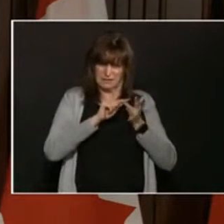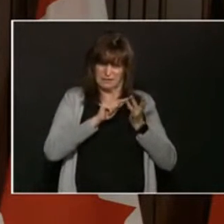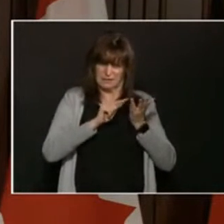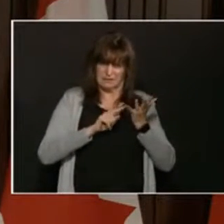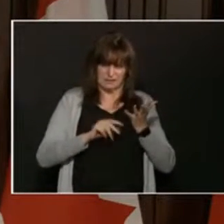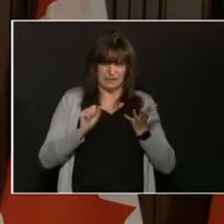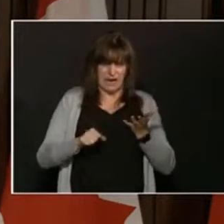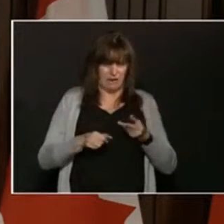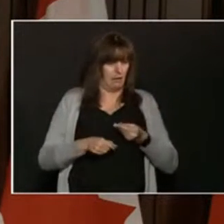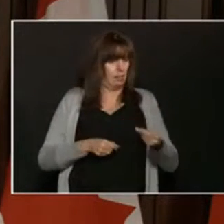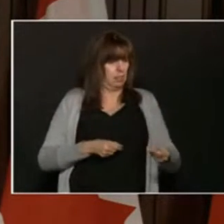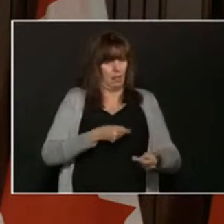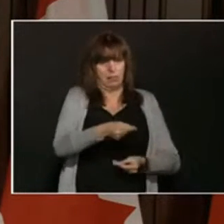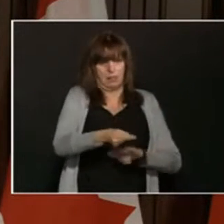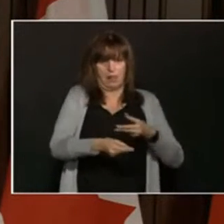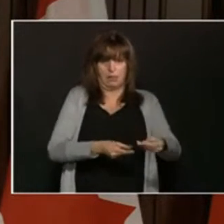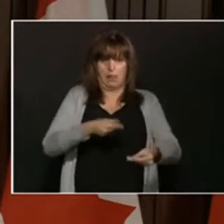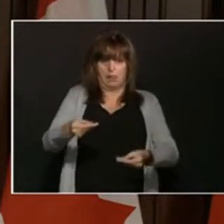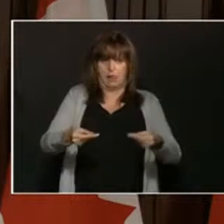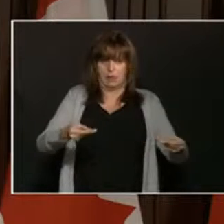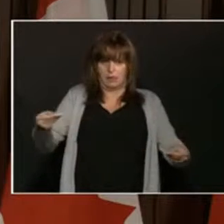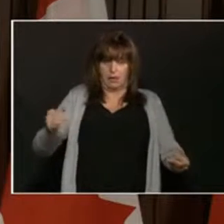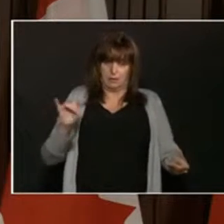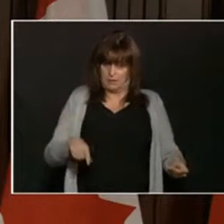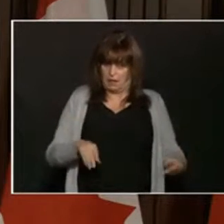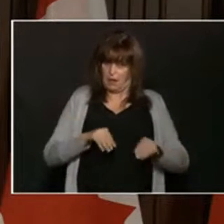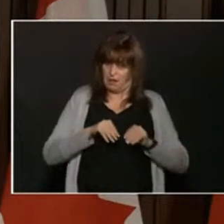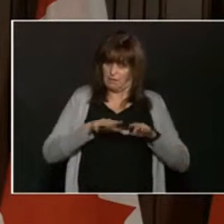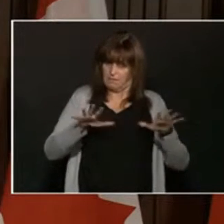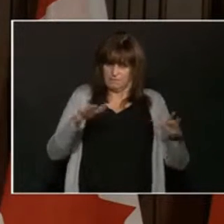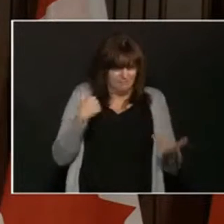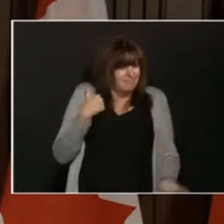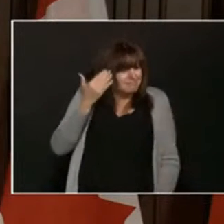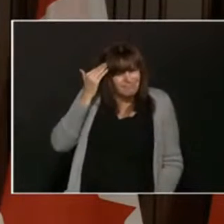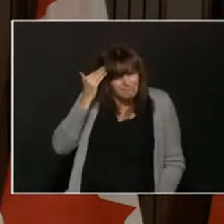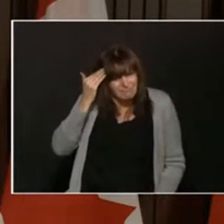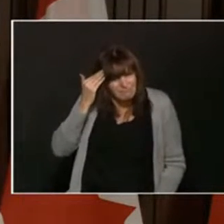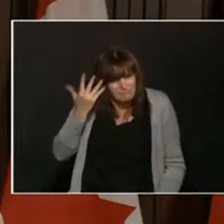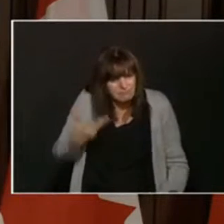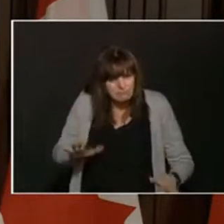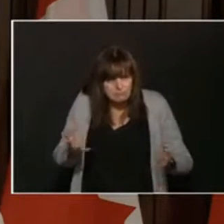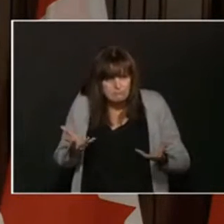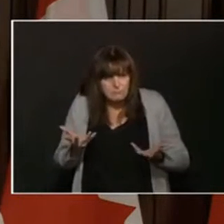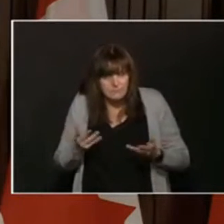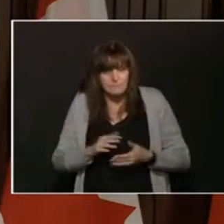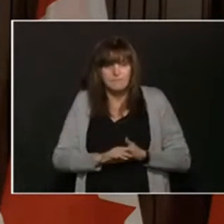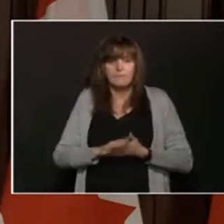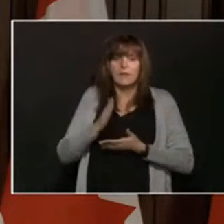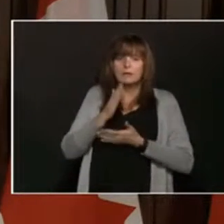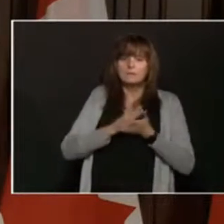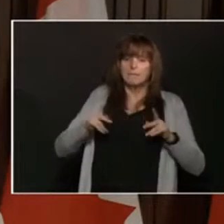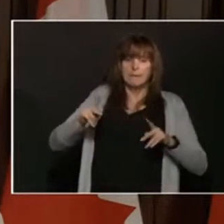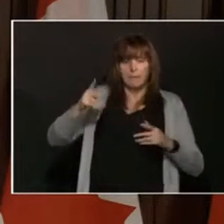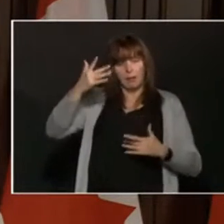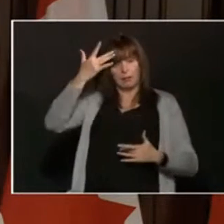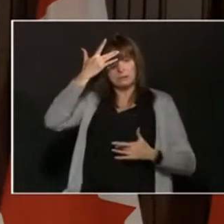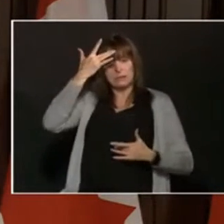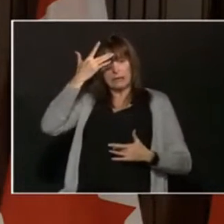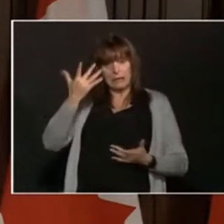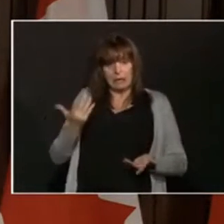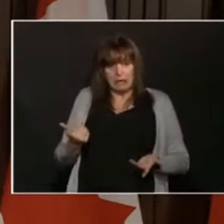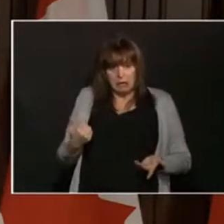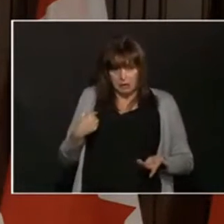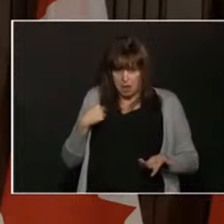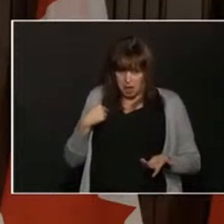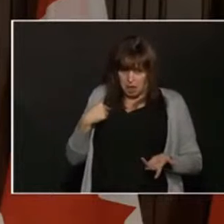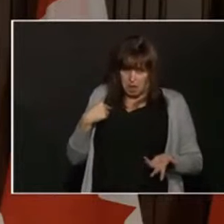infection spreads. And, some people may have a very mild infection and they may think, oh,